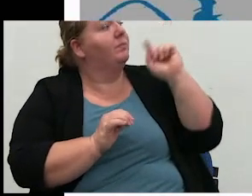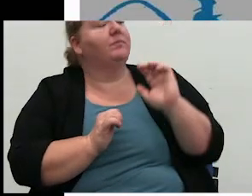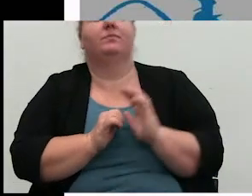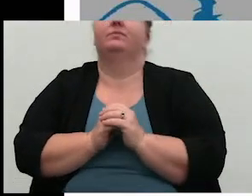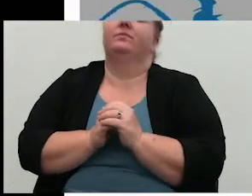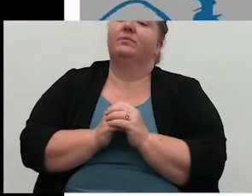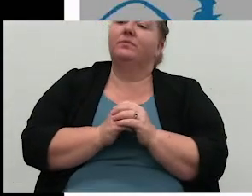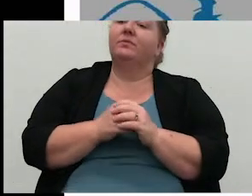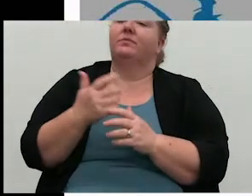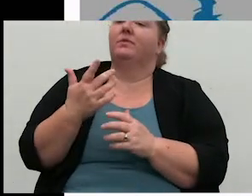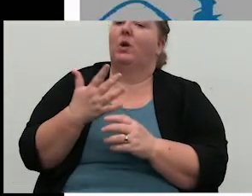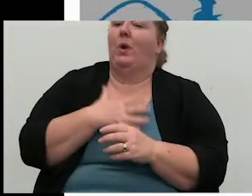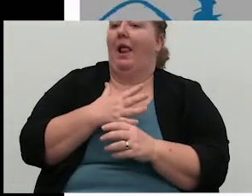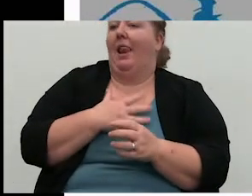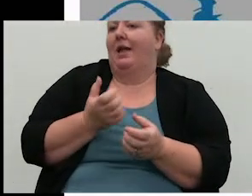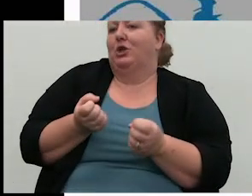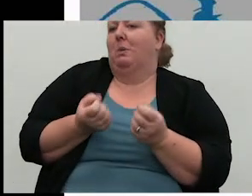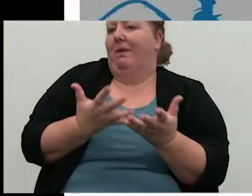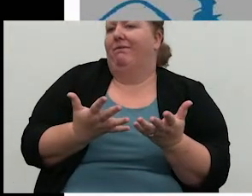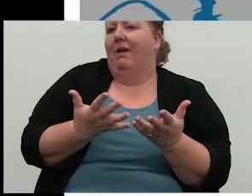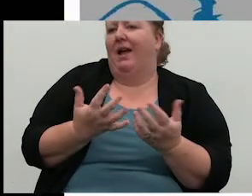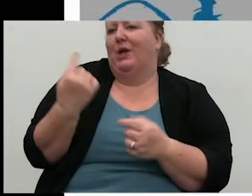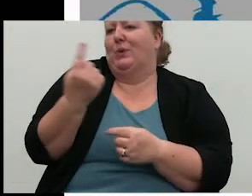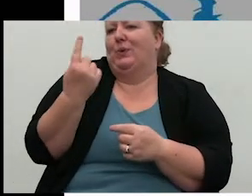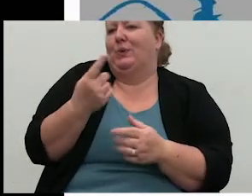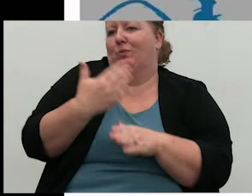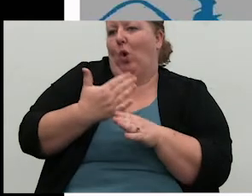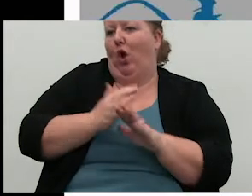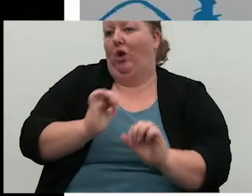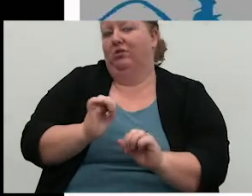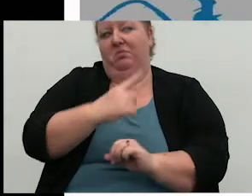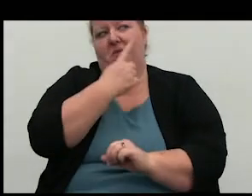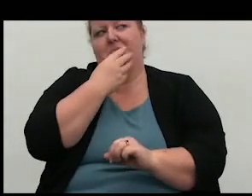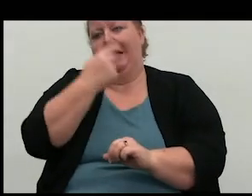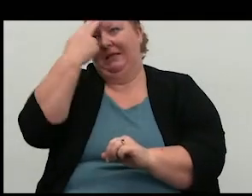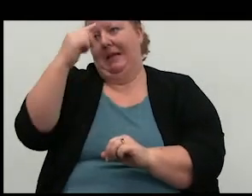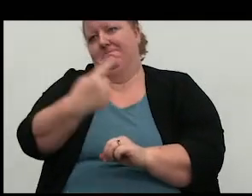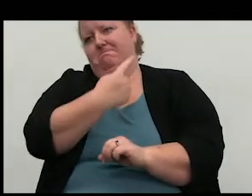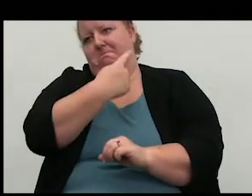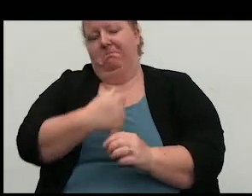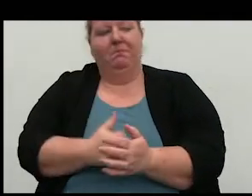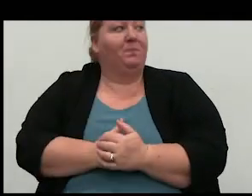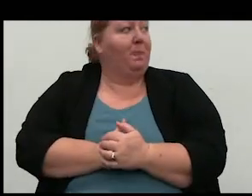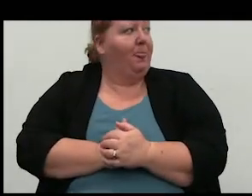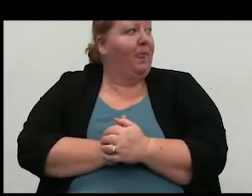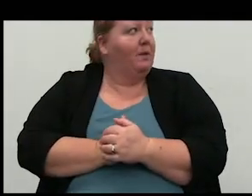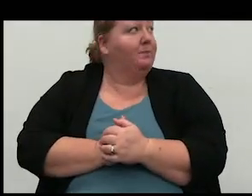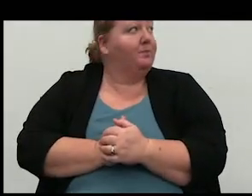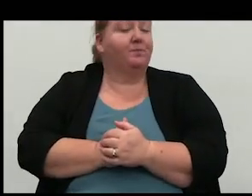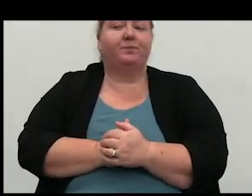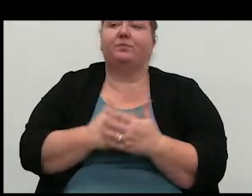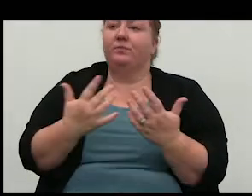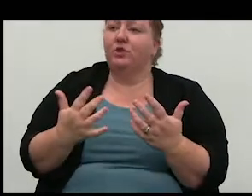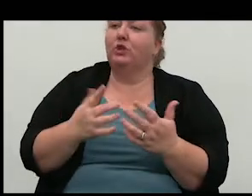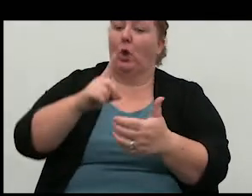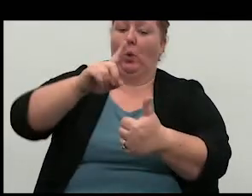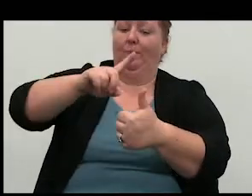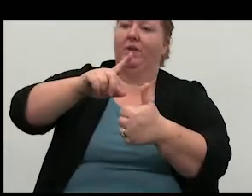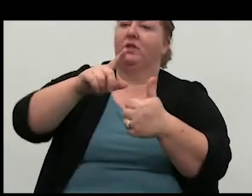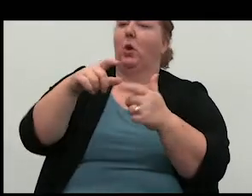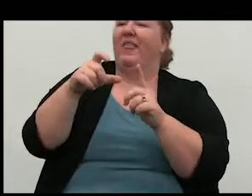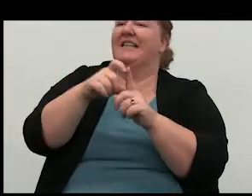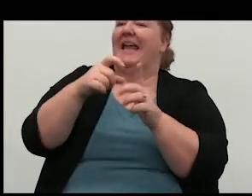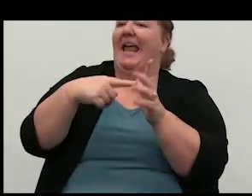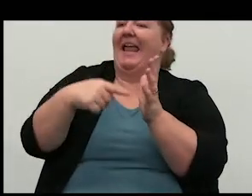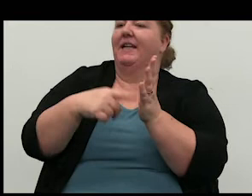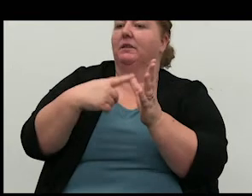give people credit for their work. So putting together different dimensions is the first D. A is for automatic,